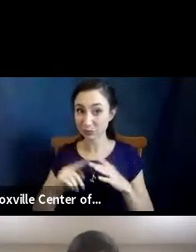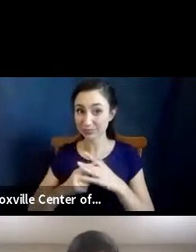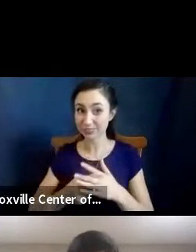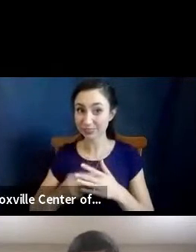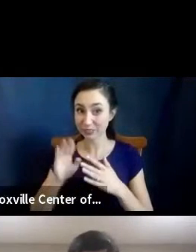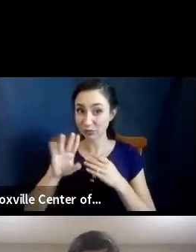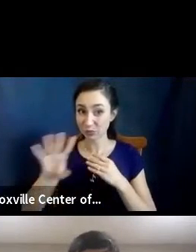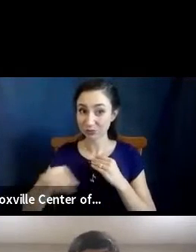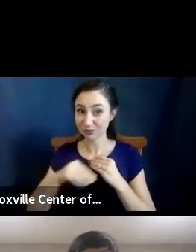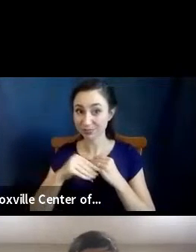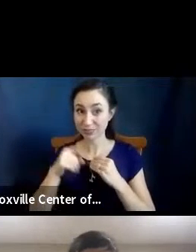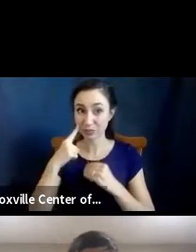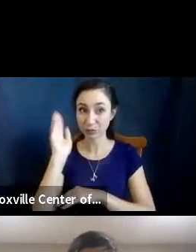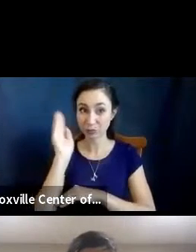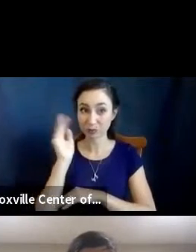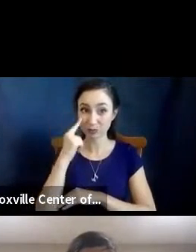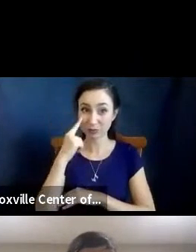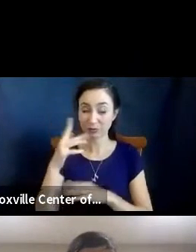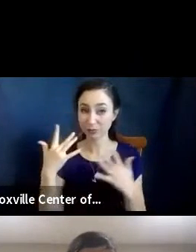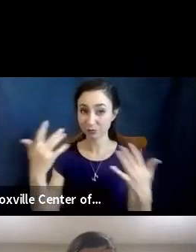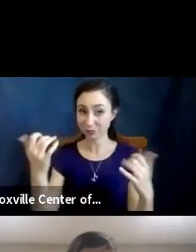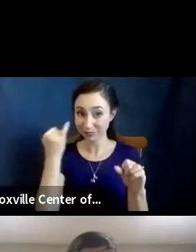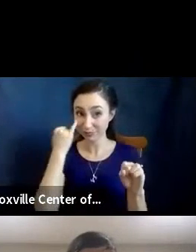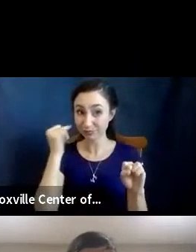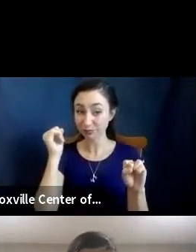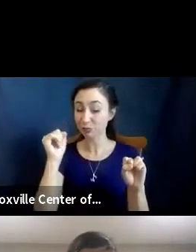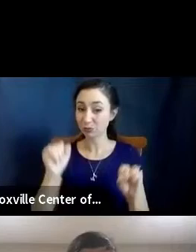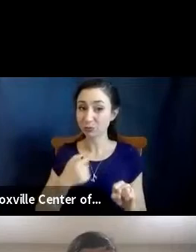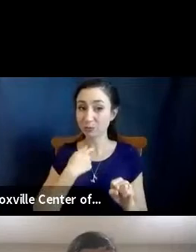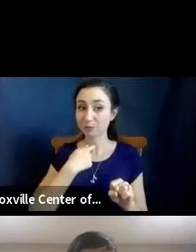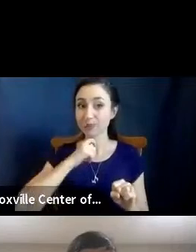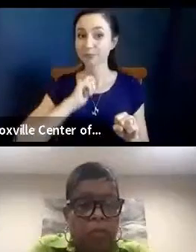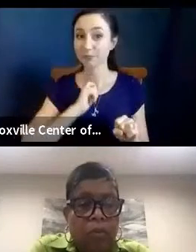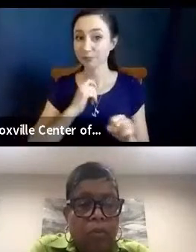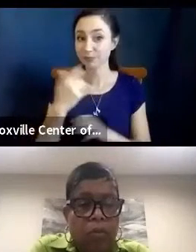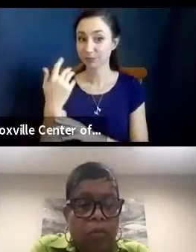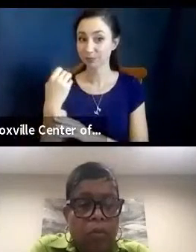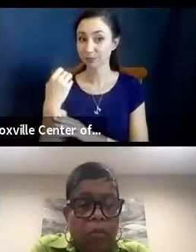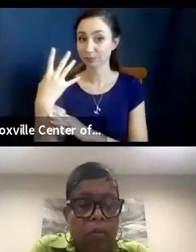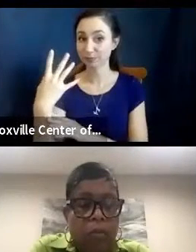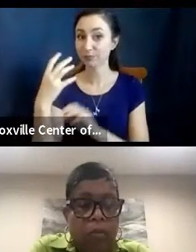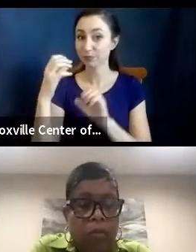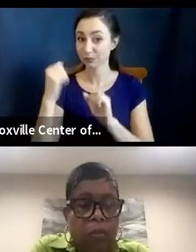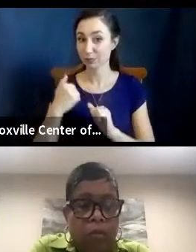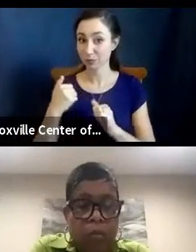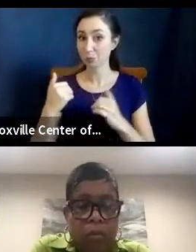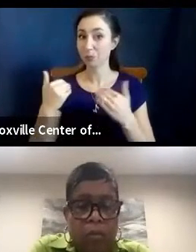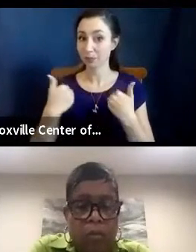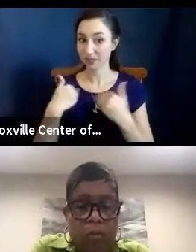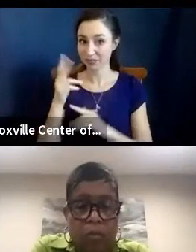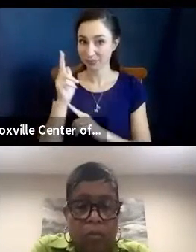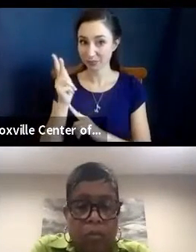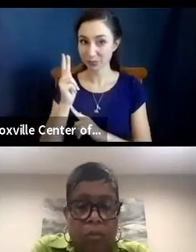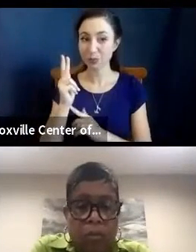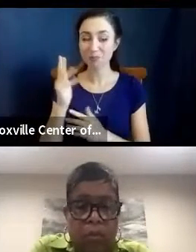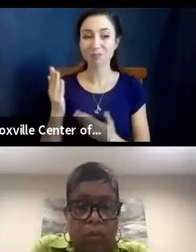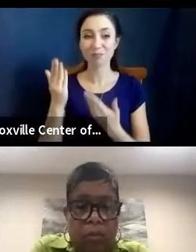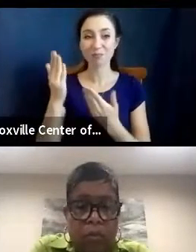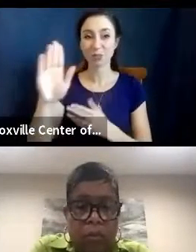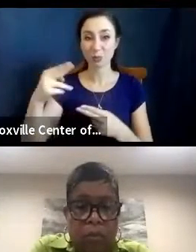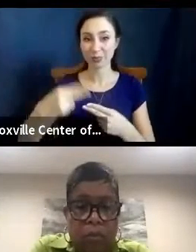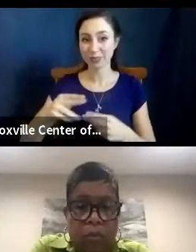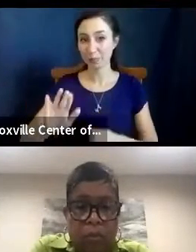addition into public forum. If you can turn on your mic and your camera, you have 3 minutes. You just need to provide your name and